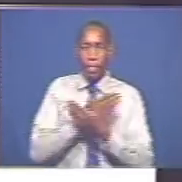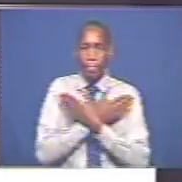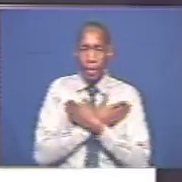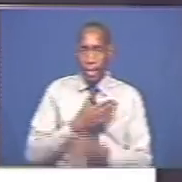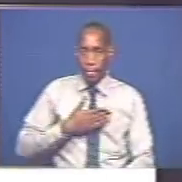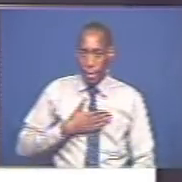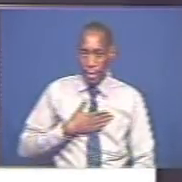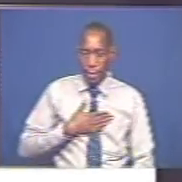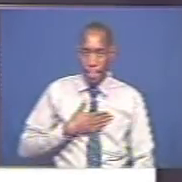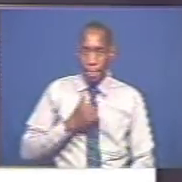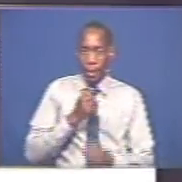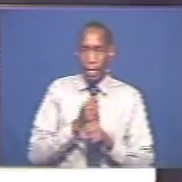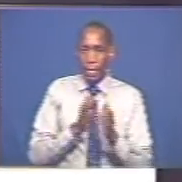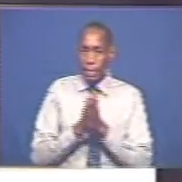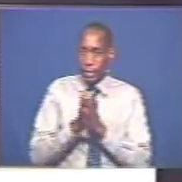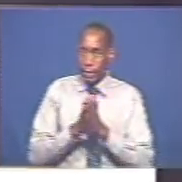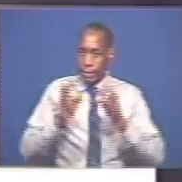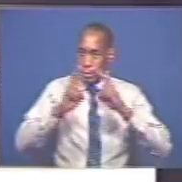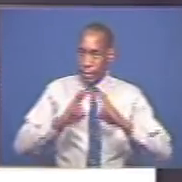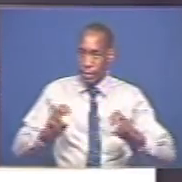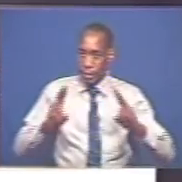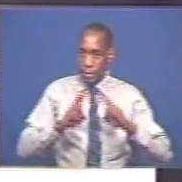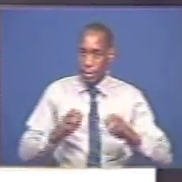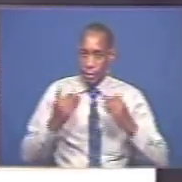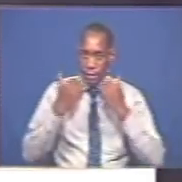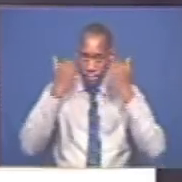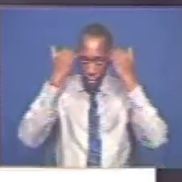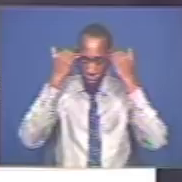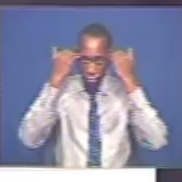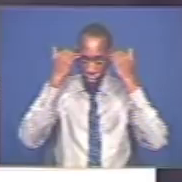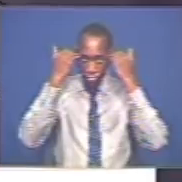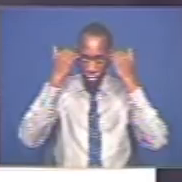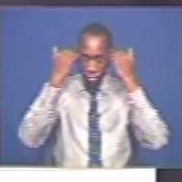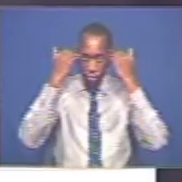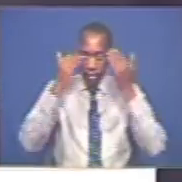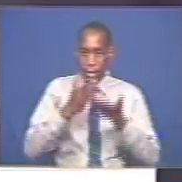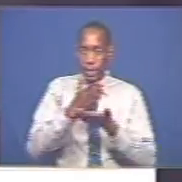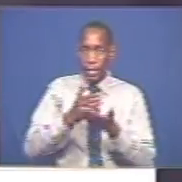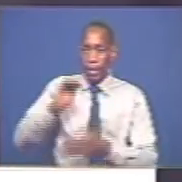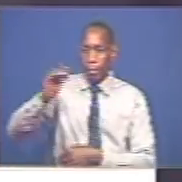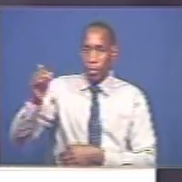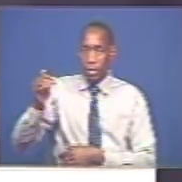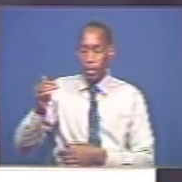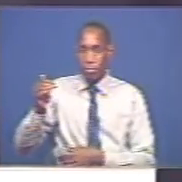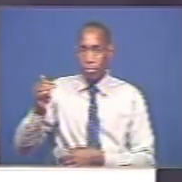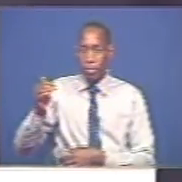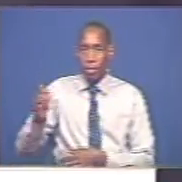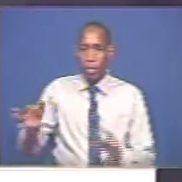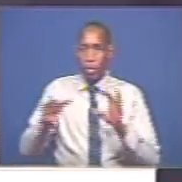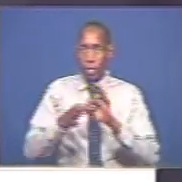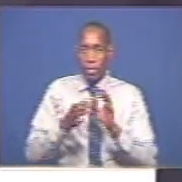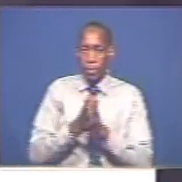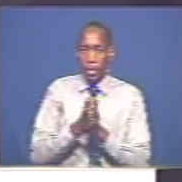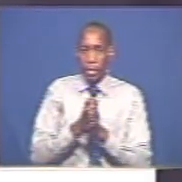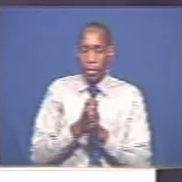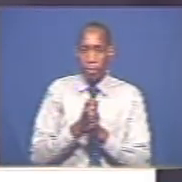a very interesting research on depression, particularly in some of these counties associated with the